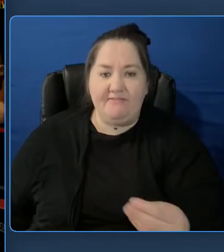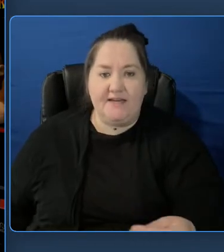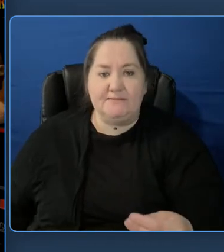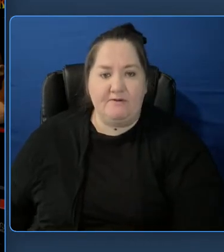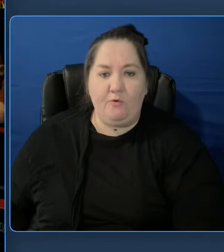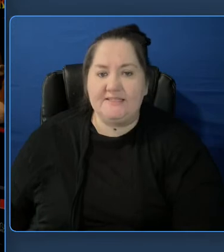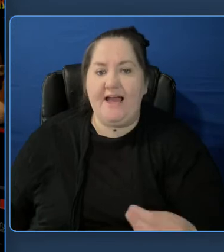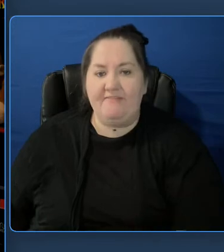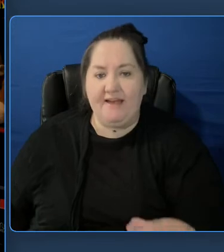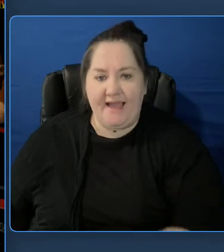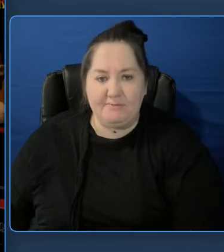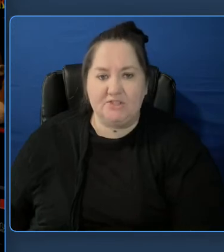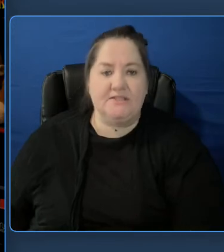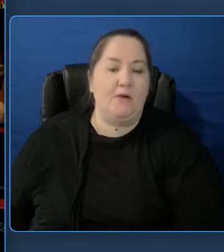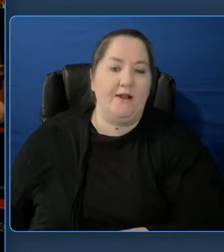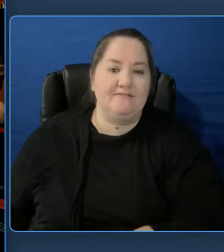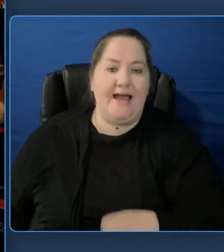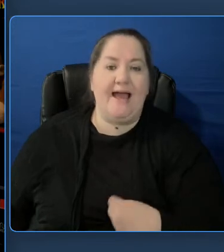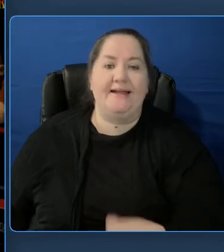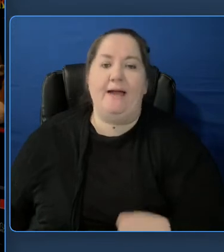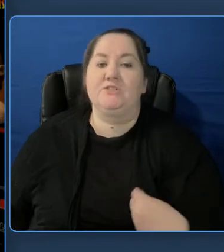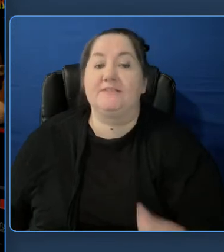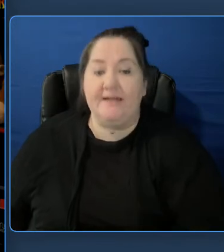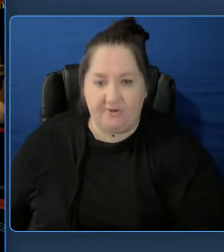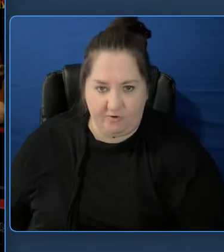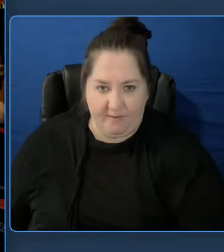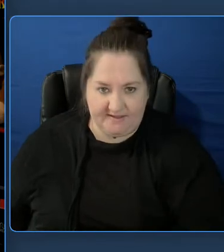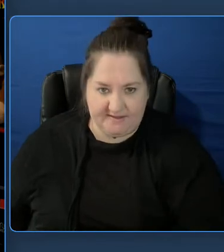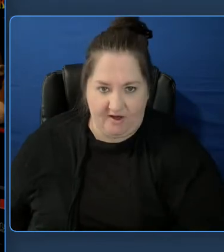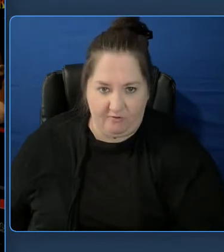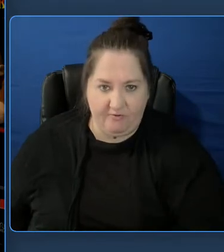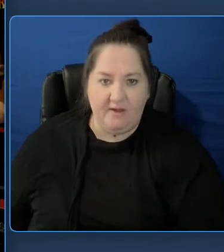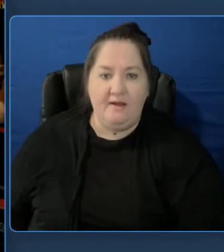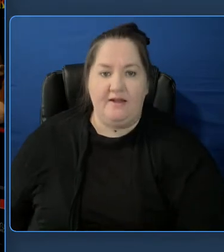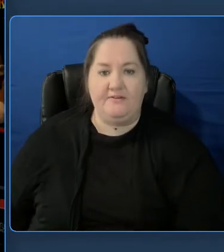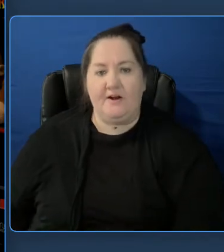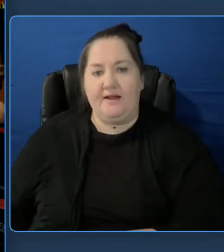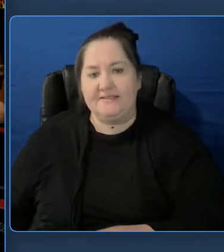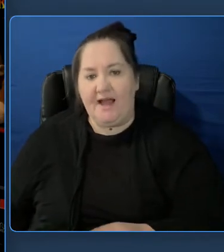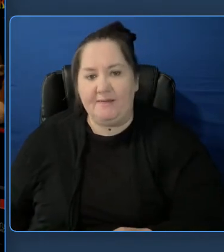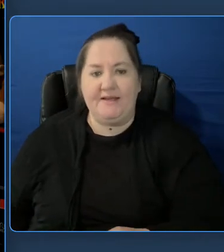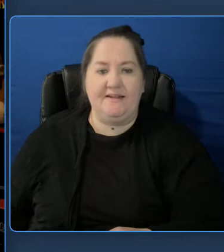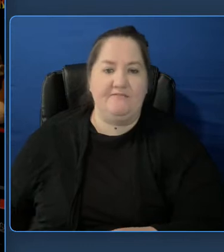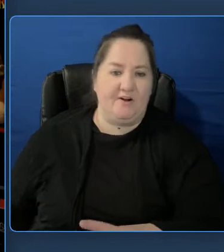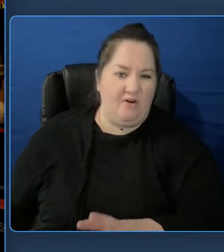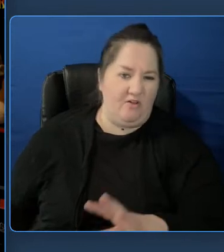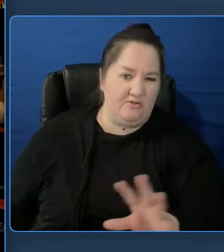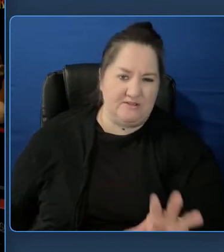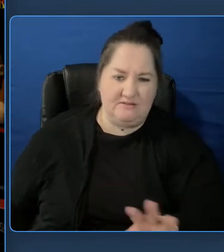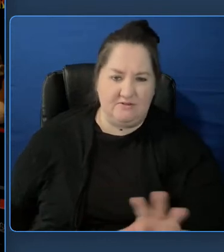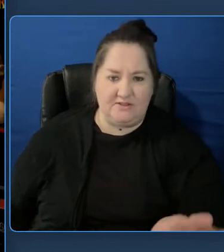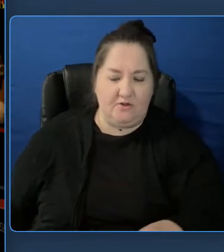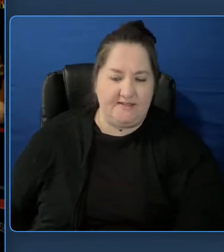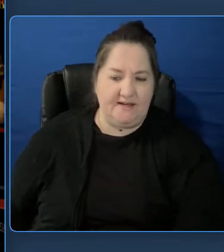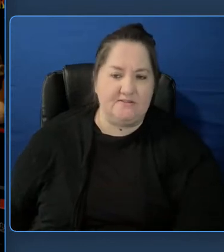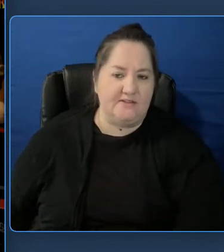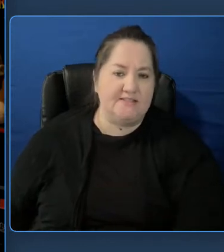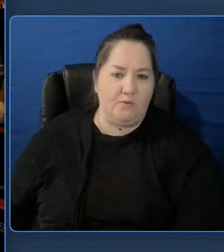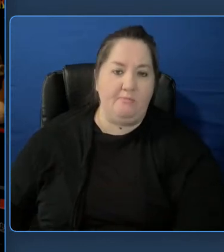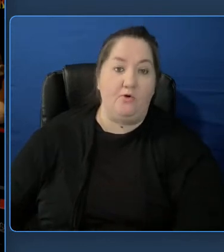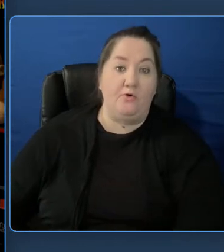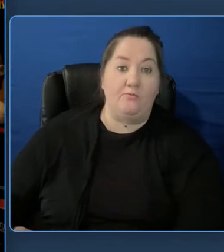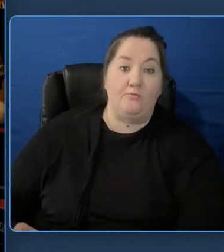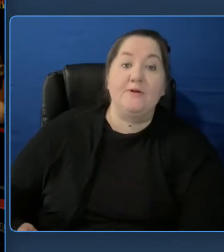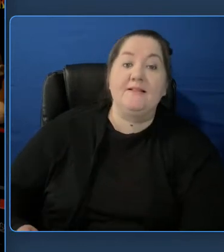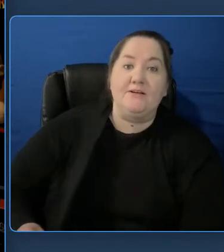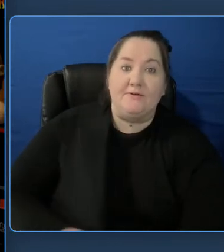sign and have that as my voice and have that captions, then I wouldn't have to add captions later for myself and figure out a timing and figure all those little things out. So